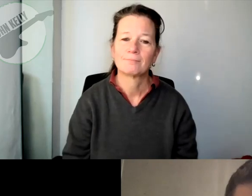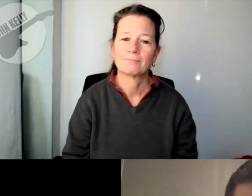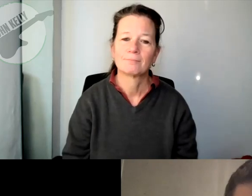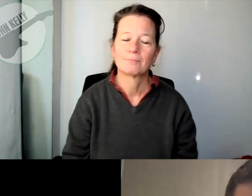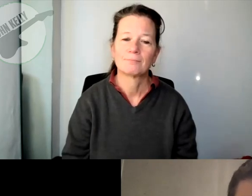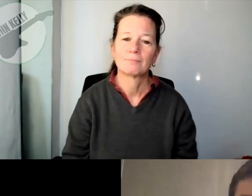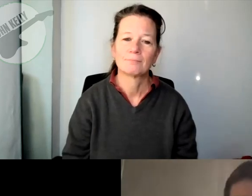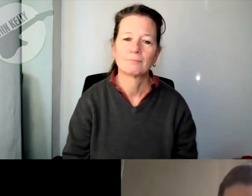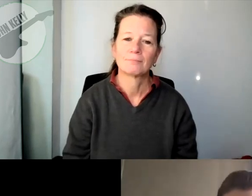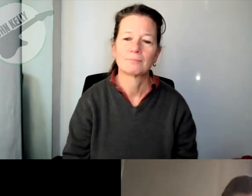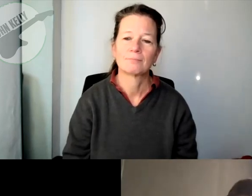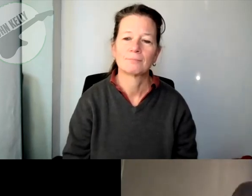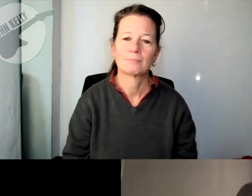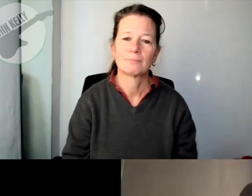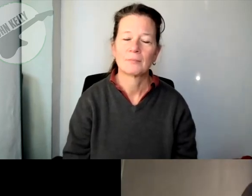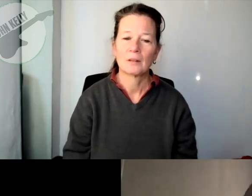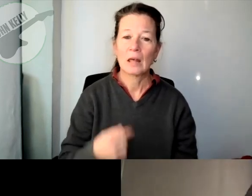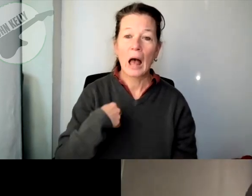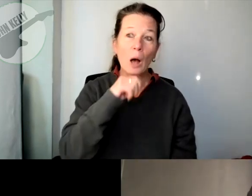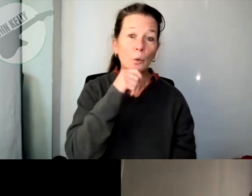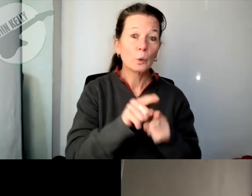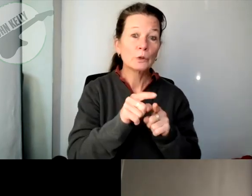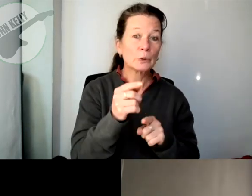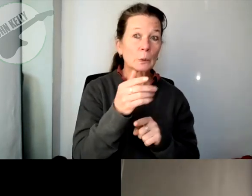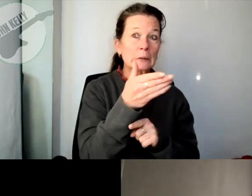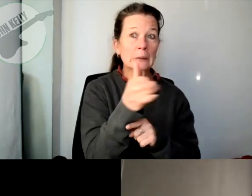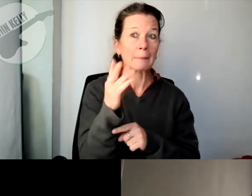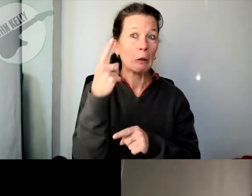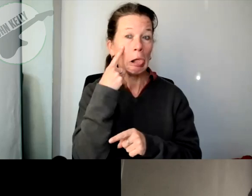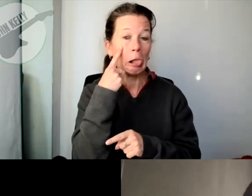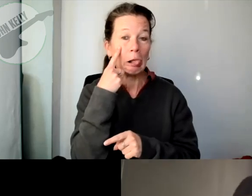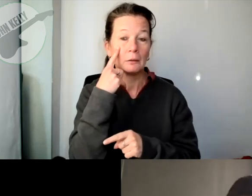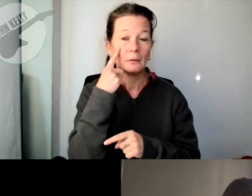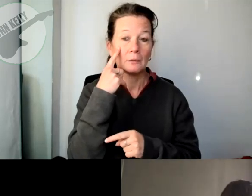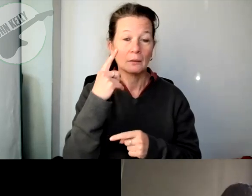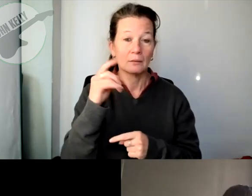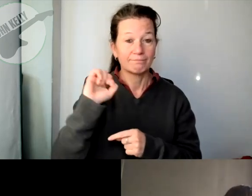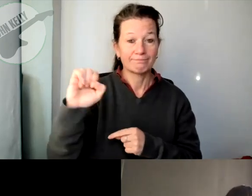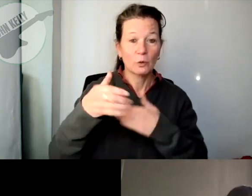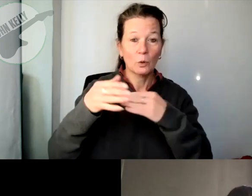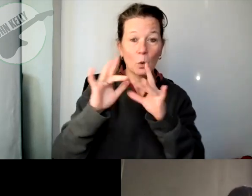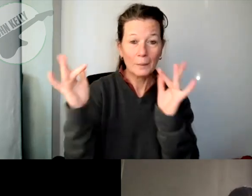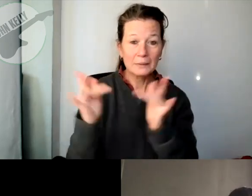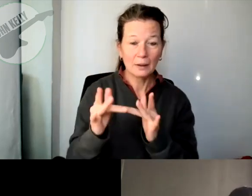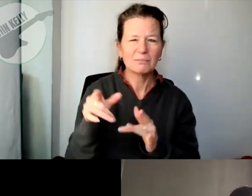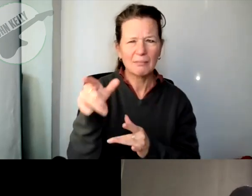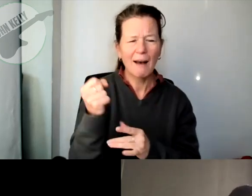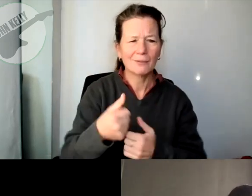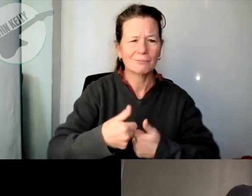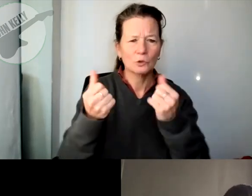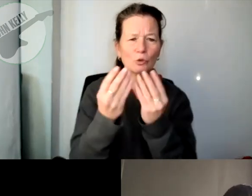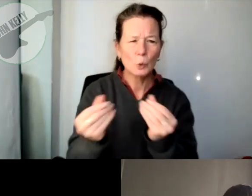Thank you, Harry. And I would sort of signpost you to Unlimited's website. They've got some great resources. Later on, we're going to be talking about things like